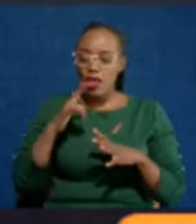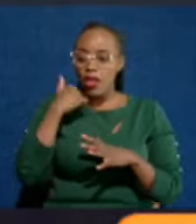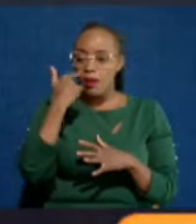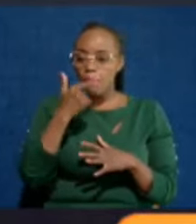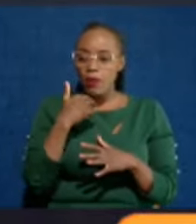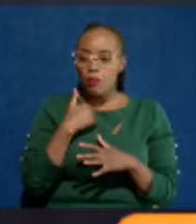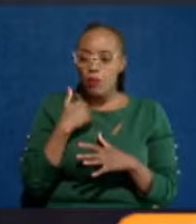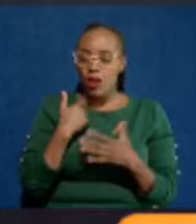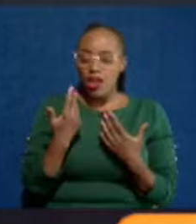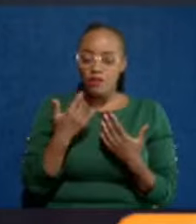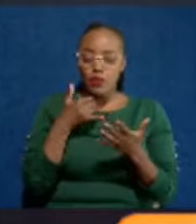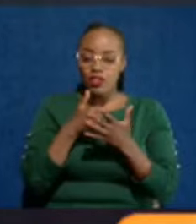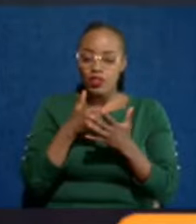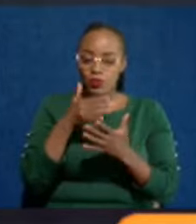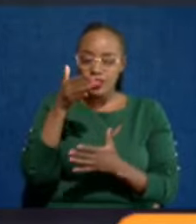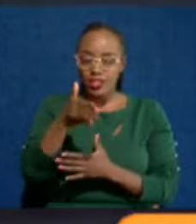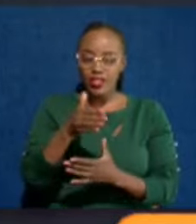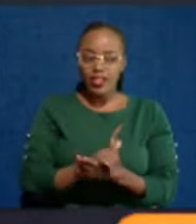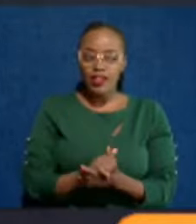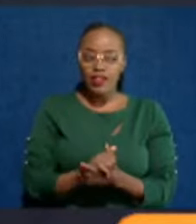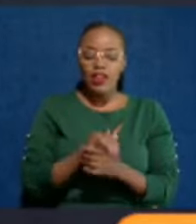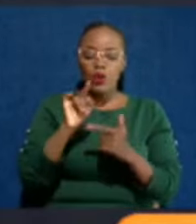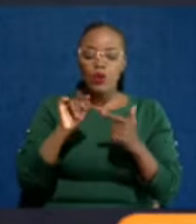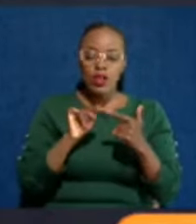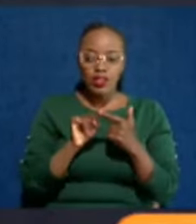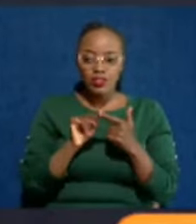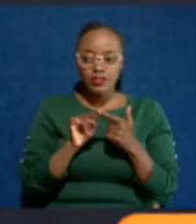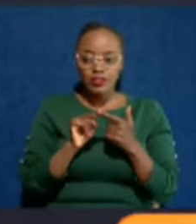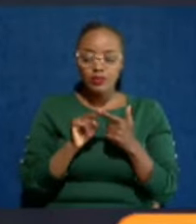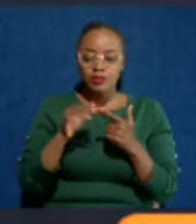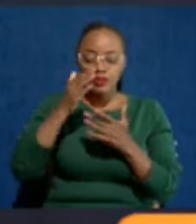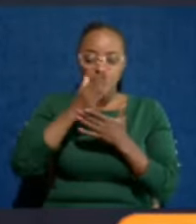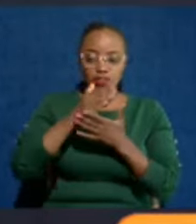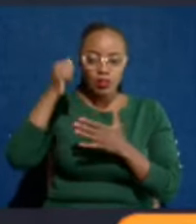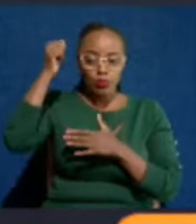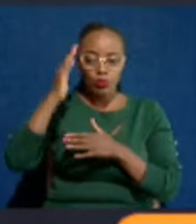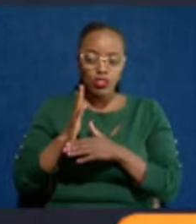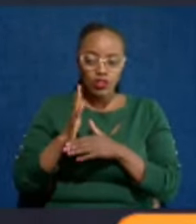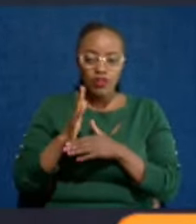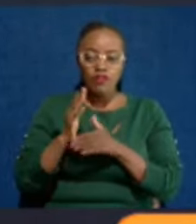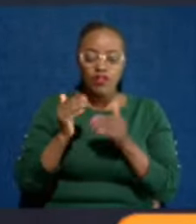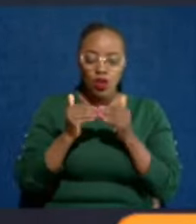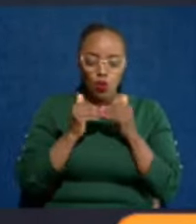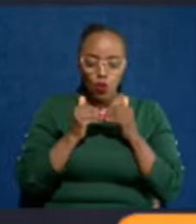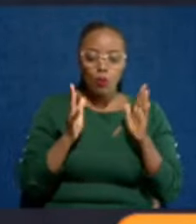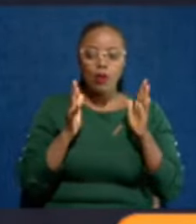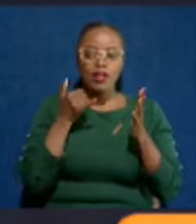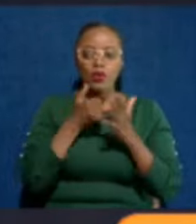have actually infiltrated. When some politicians openly went into the social